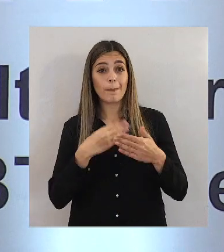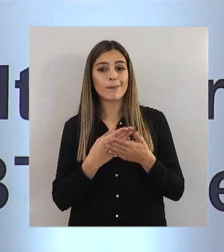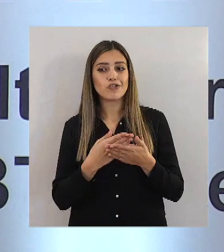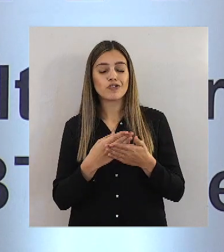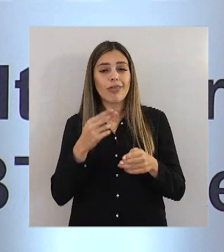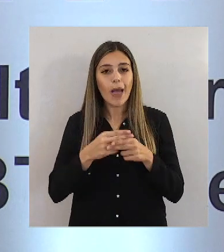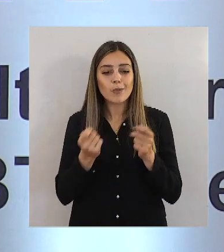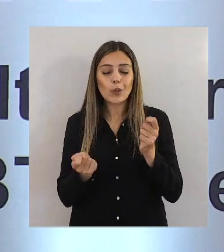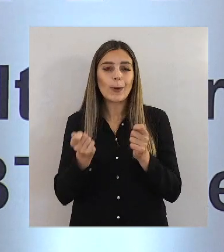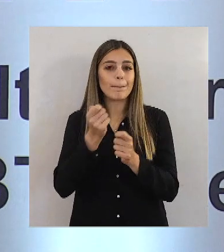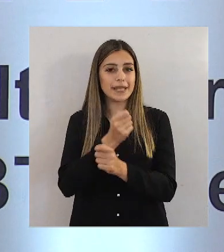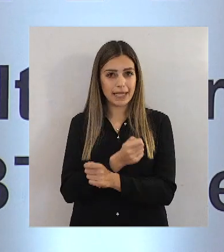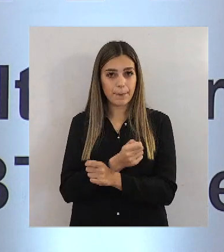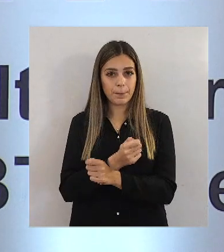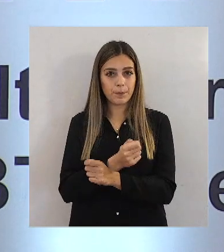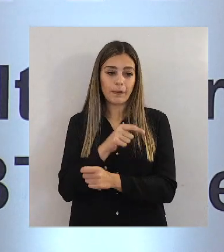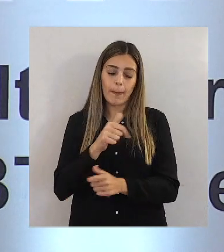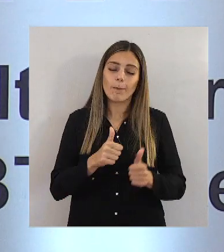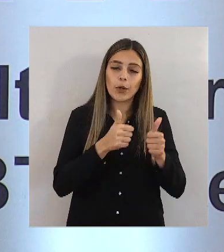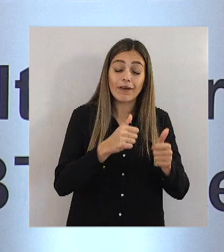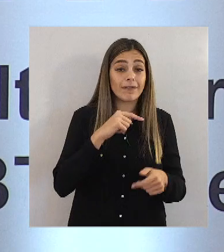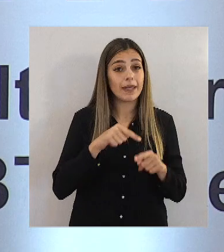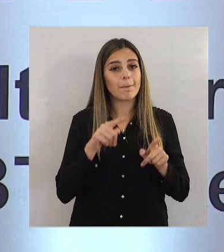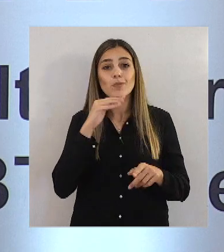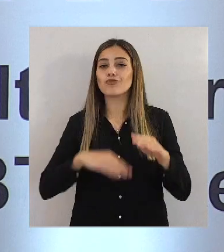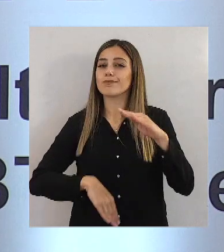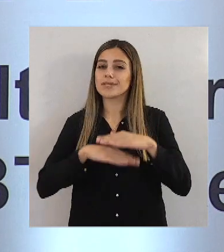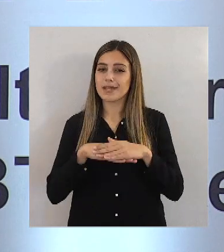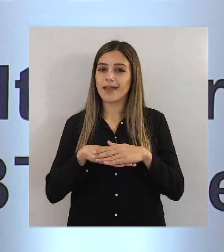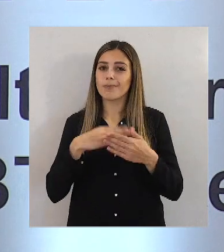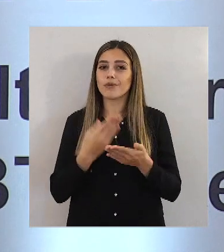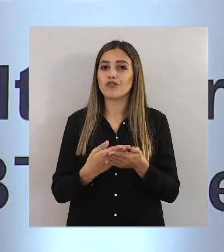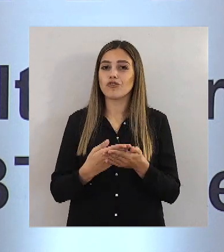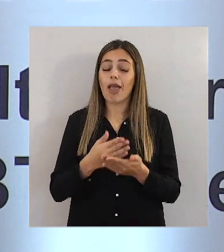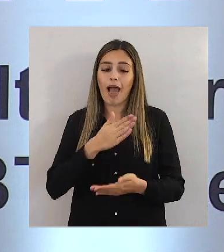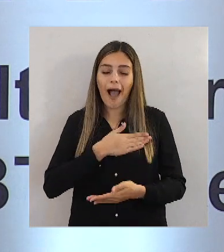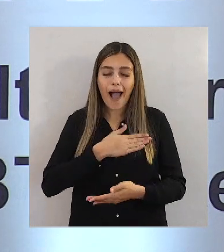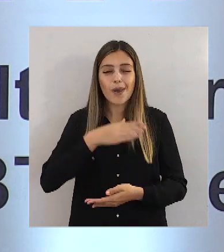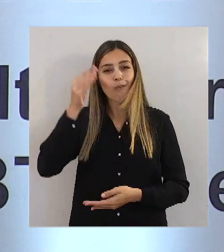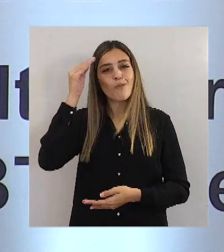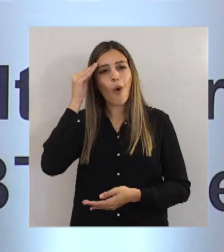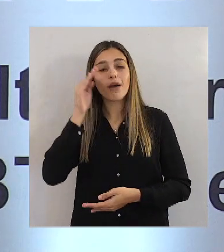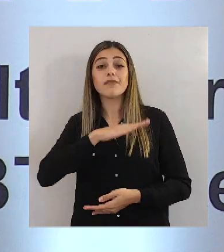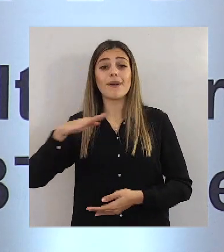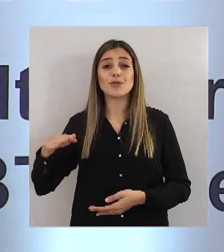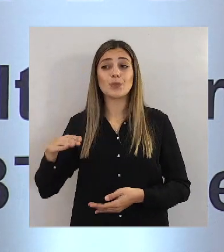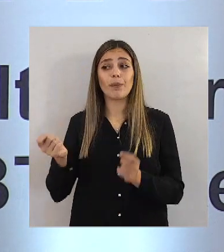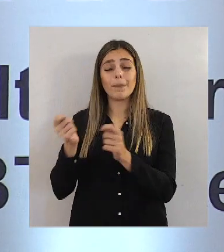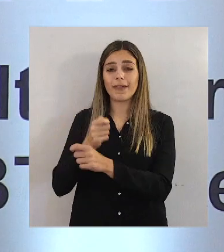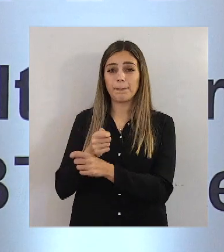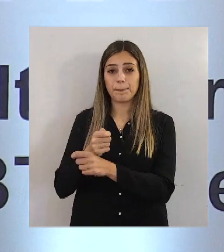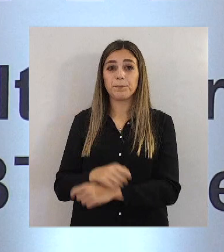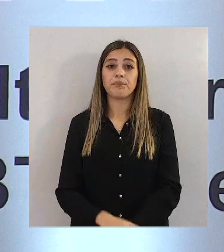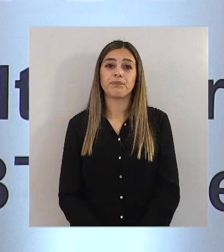not sufficient to change hearts and minds. Ensuring that laws and